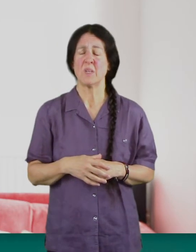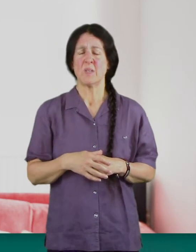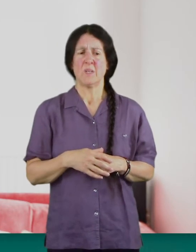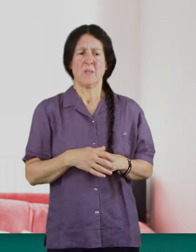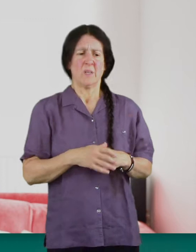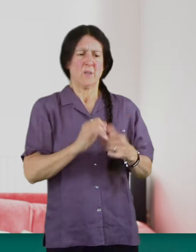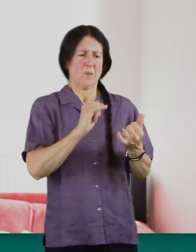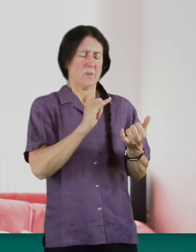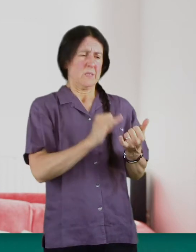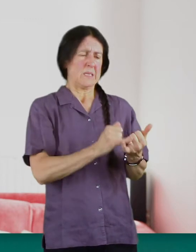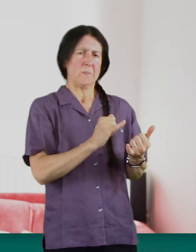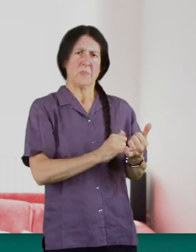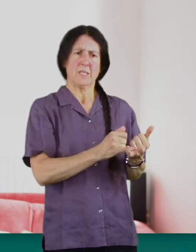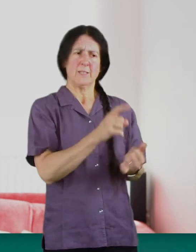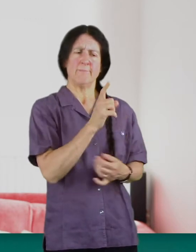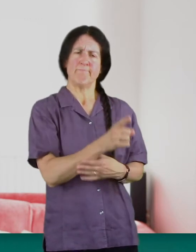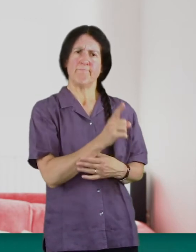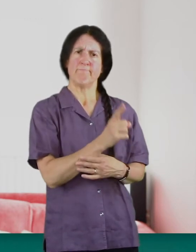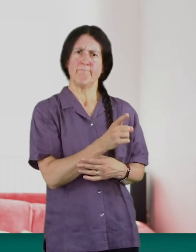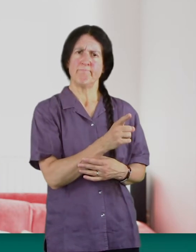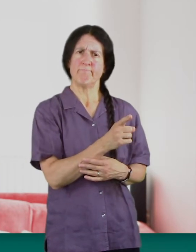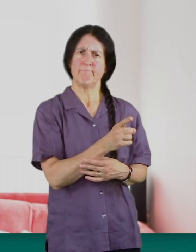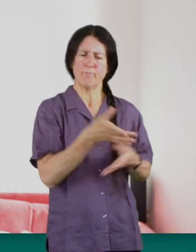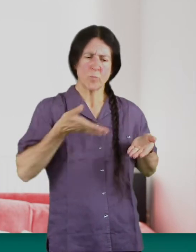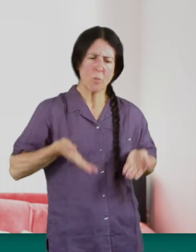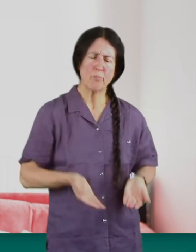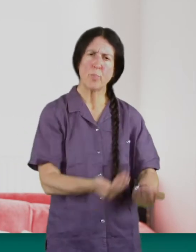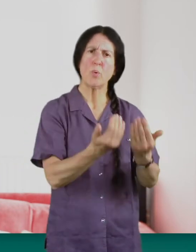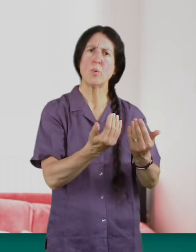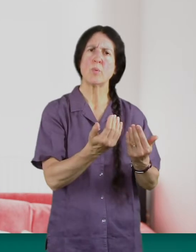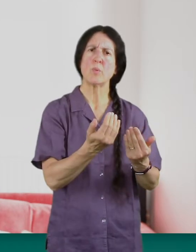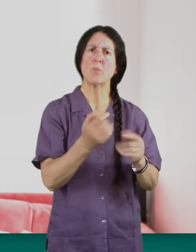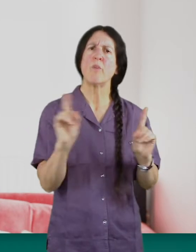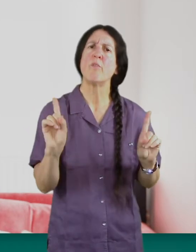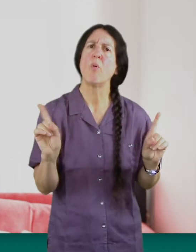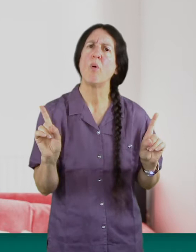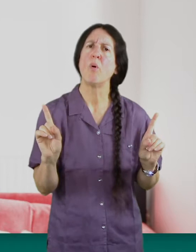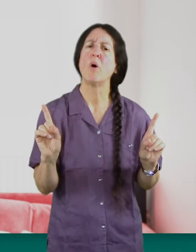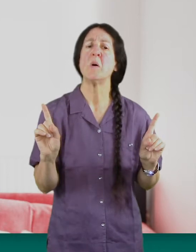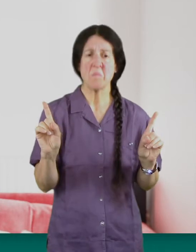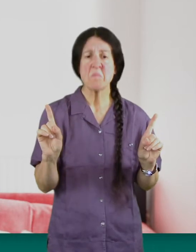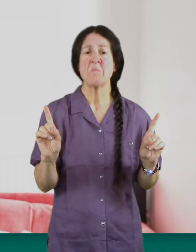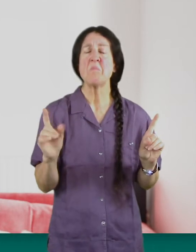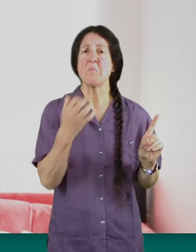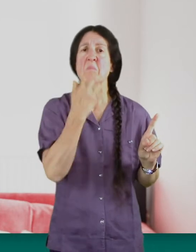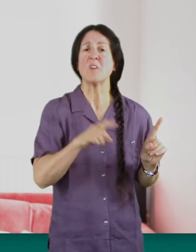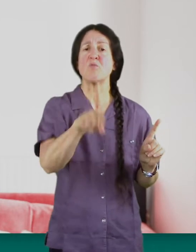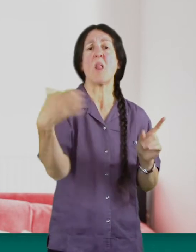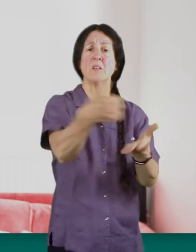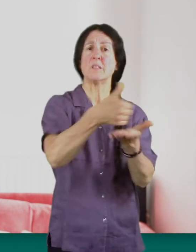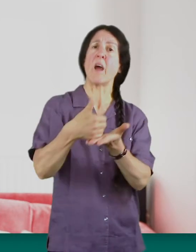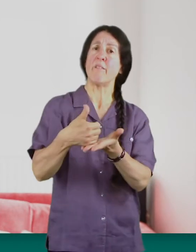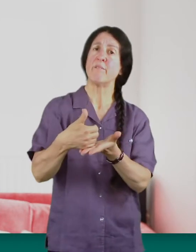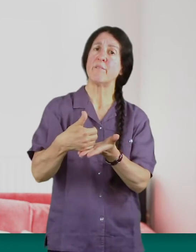he do with that? He was born to liberate Israel. An angel of the Lord. Imagine the stories that